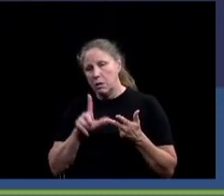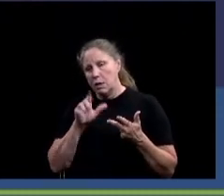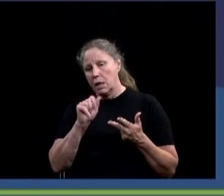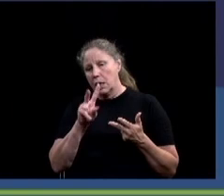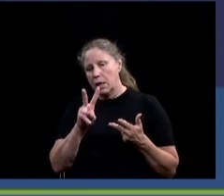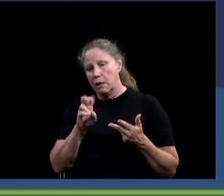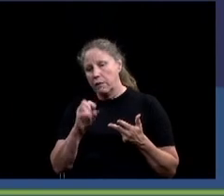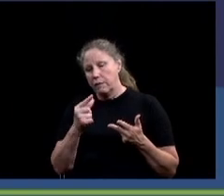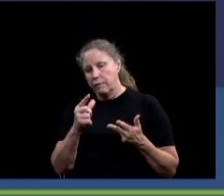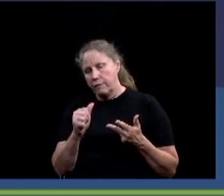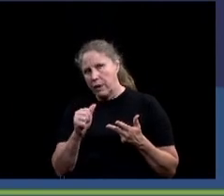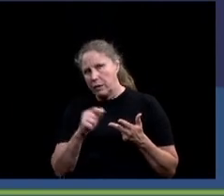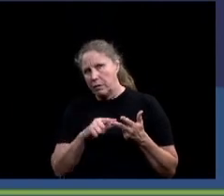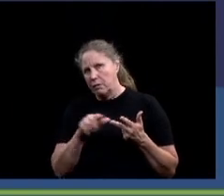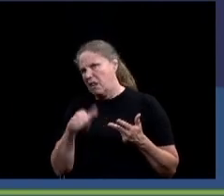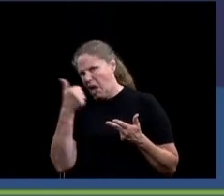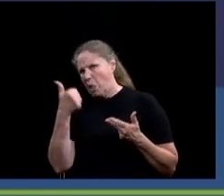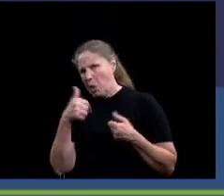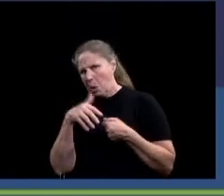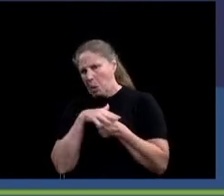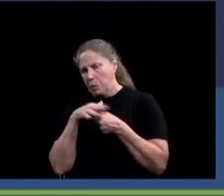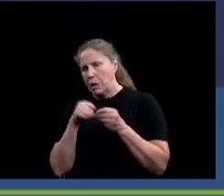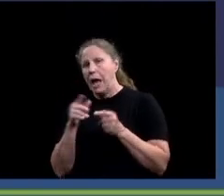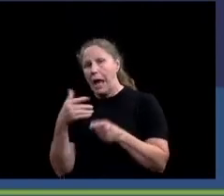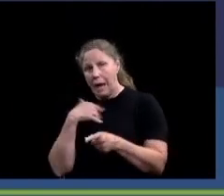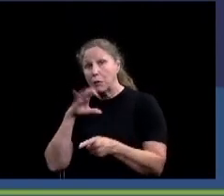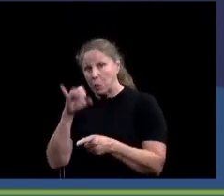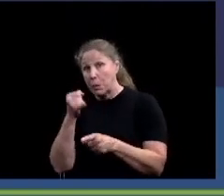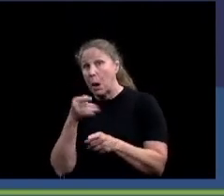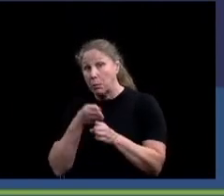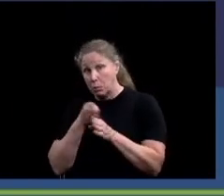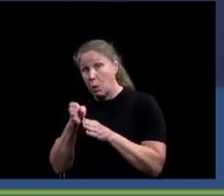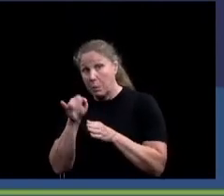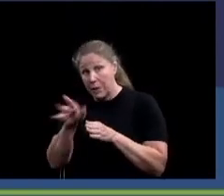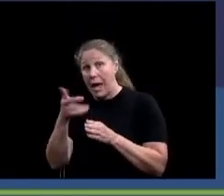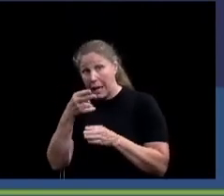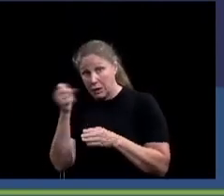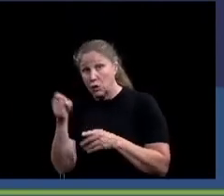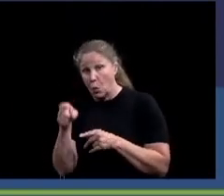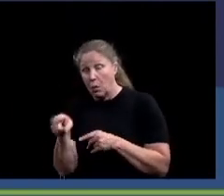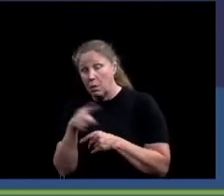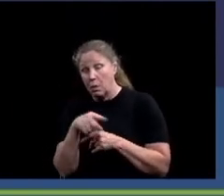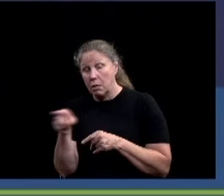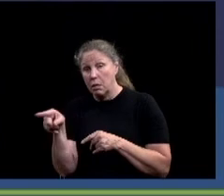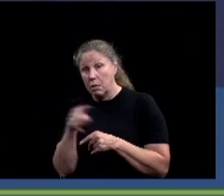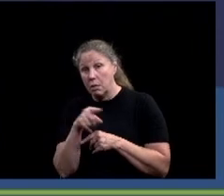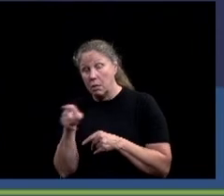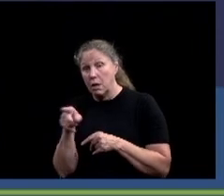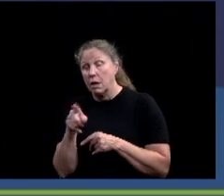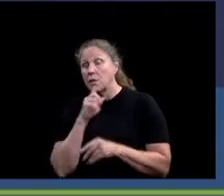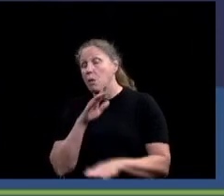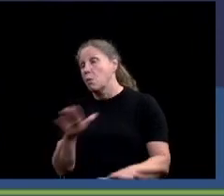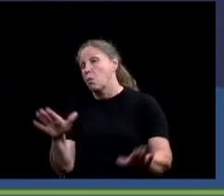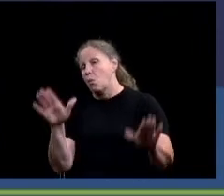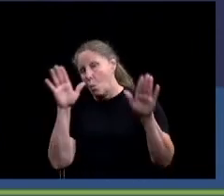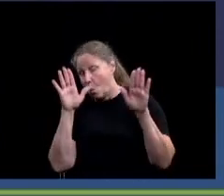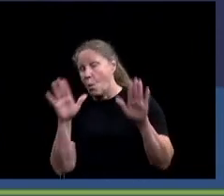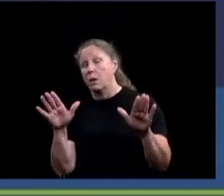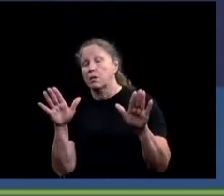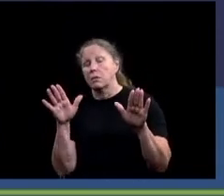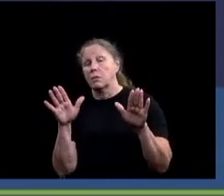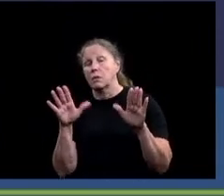criminal justice programs in the high schools, and they're tremendous groups of kids that are interested in law enforcement, but